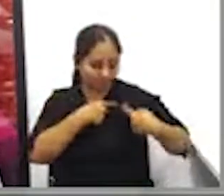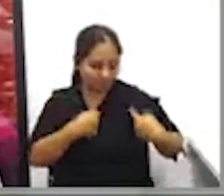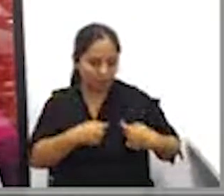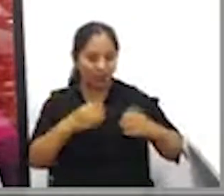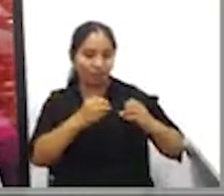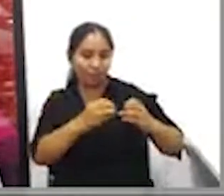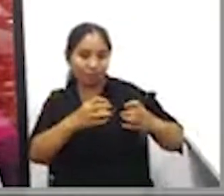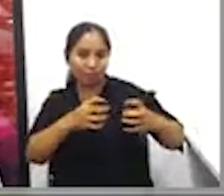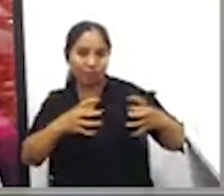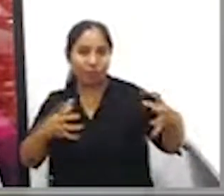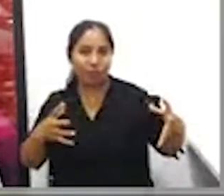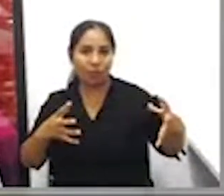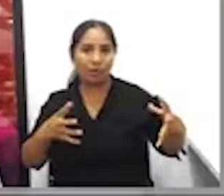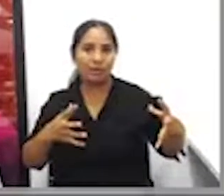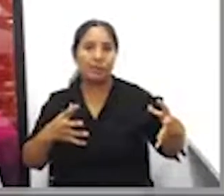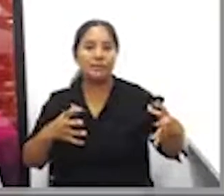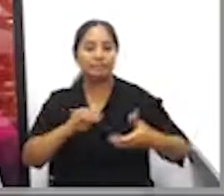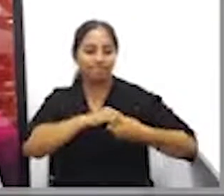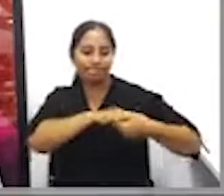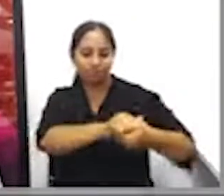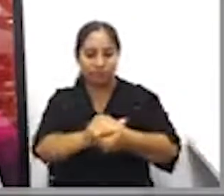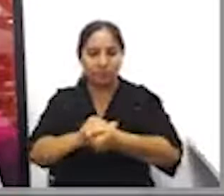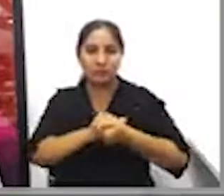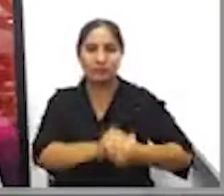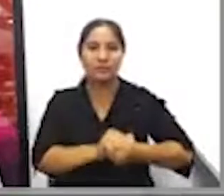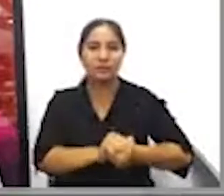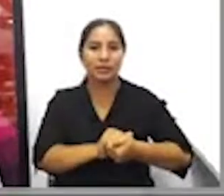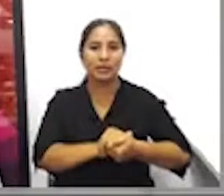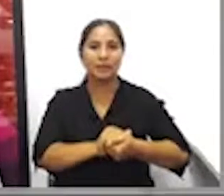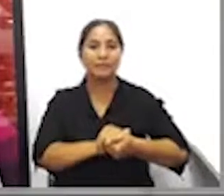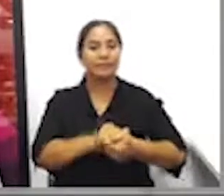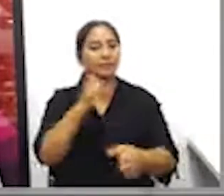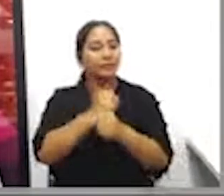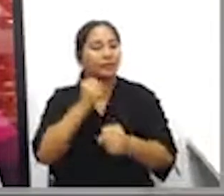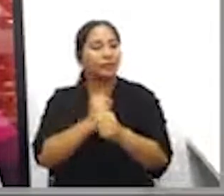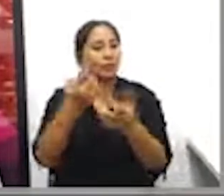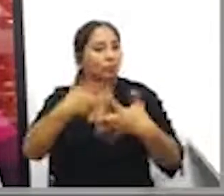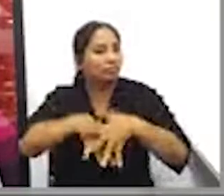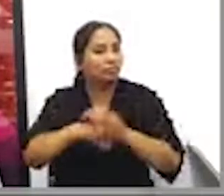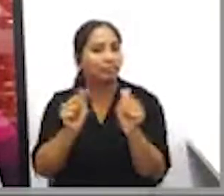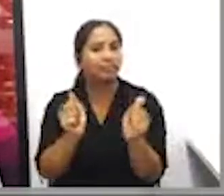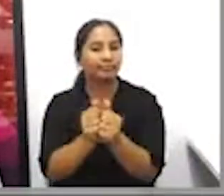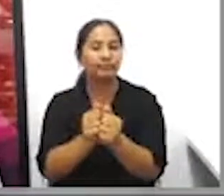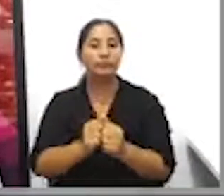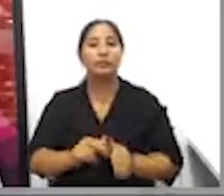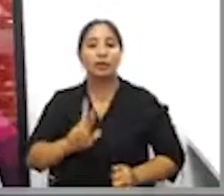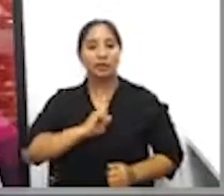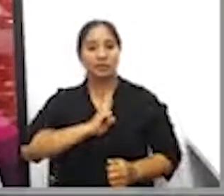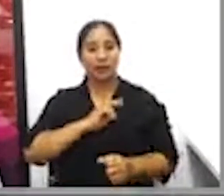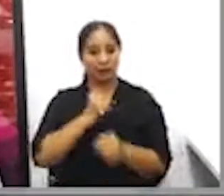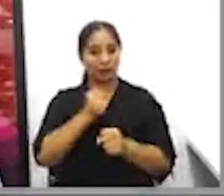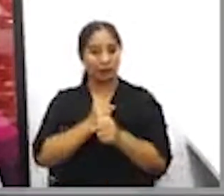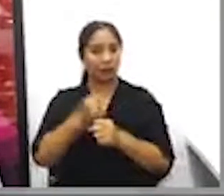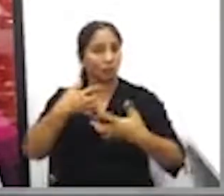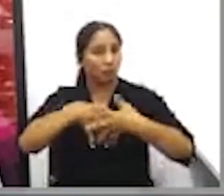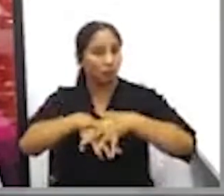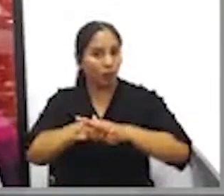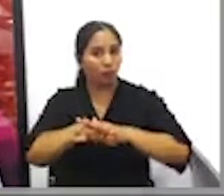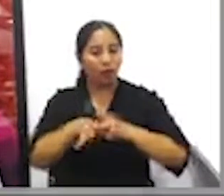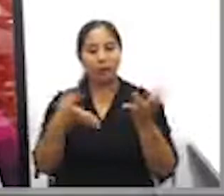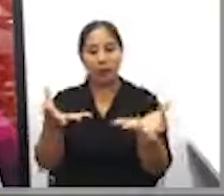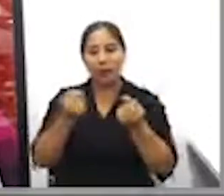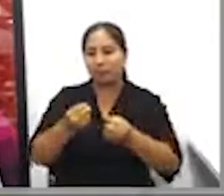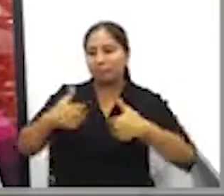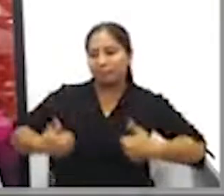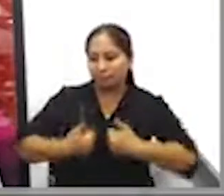And if we work together, we can deal with those challenges. But if we disrespect each other,